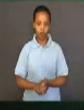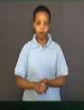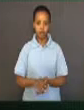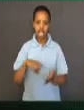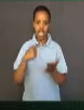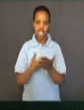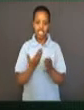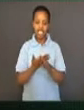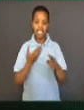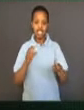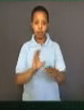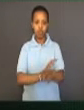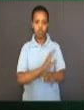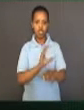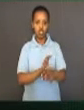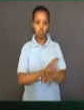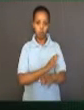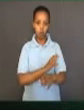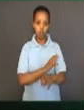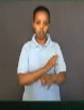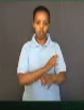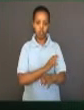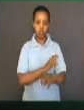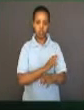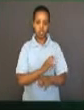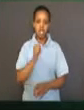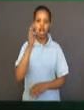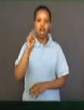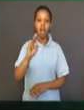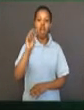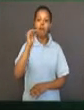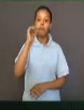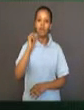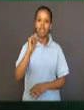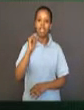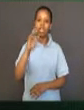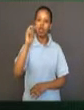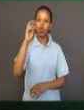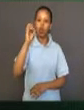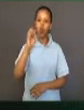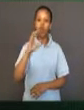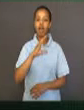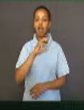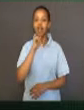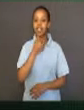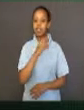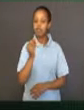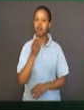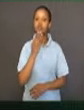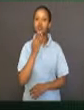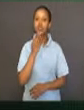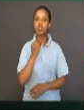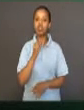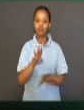The coacervates were able to absorb amino acids and sugars,